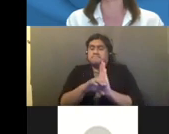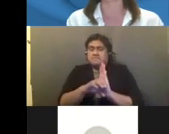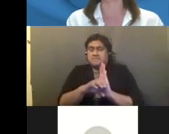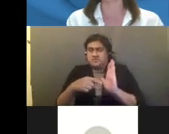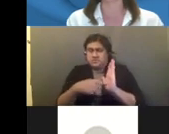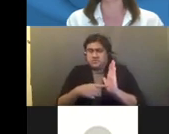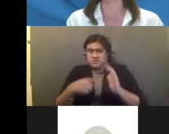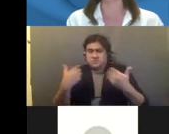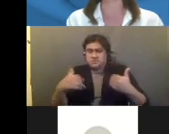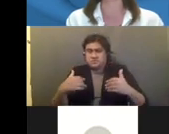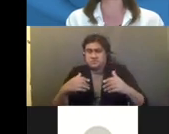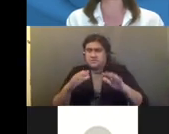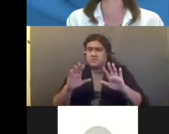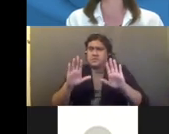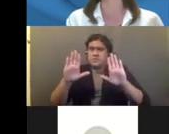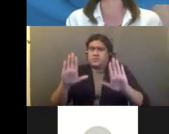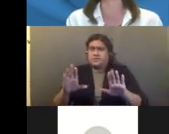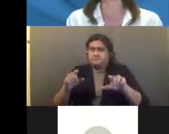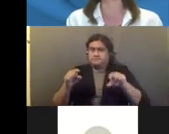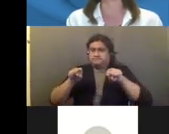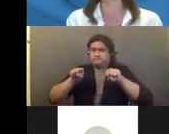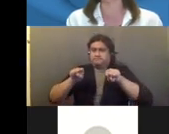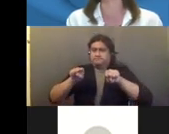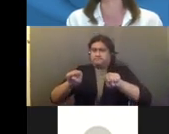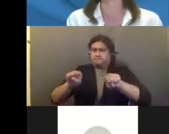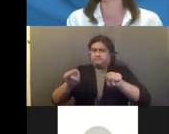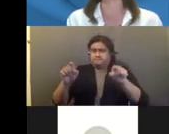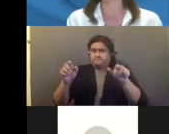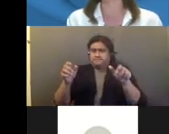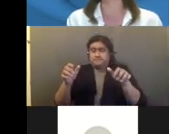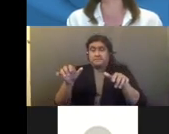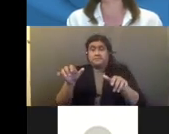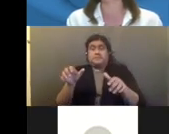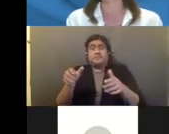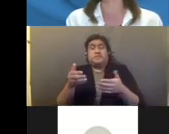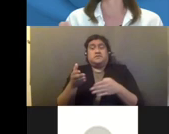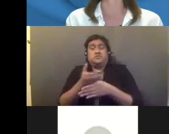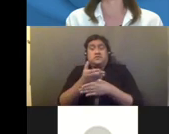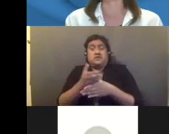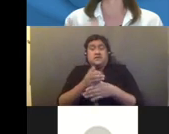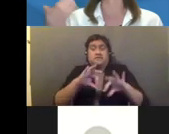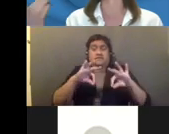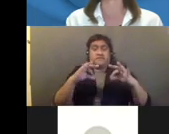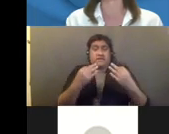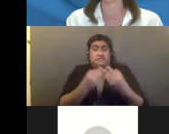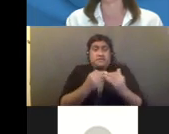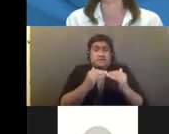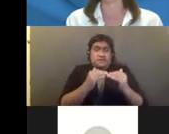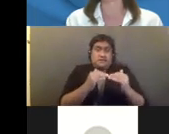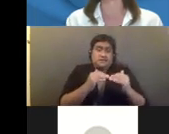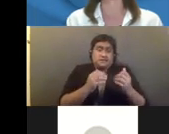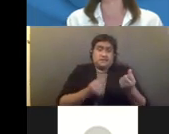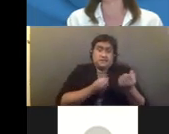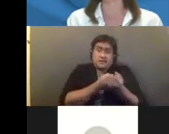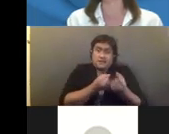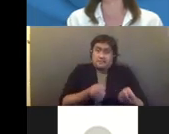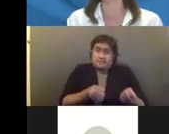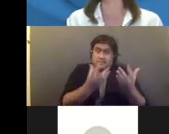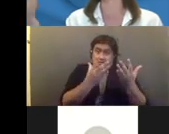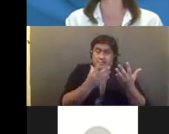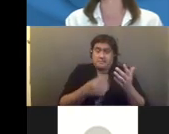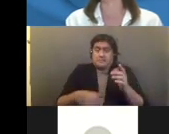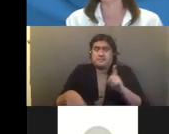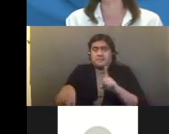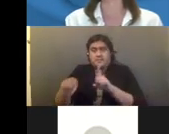direct correlation between the level of family acceptance and the likelihood that a youth will perceive